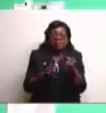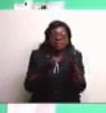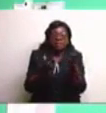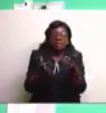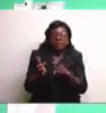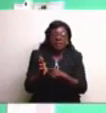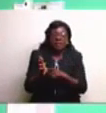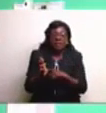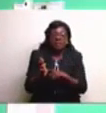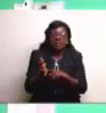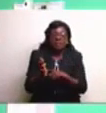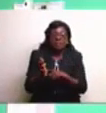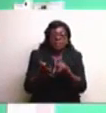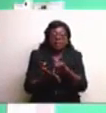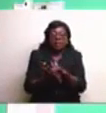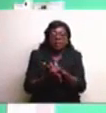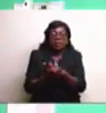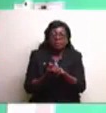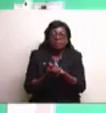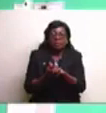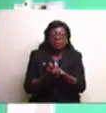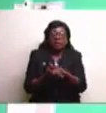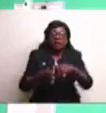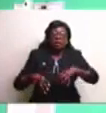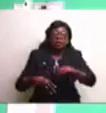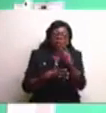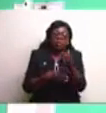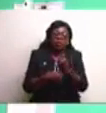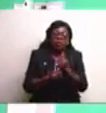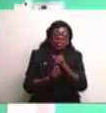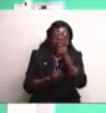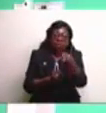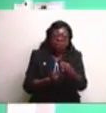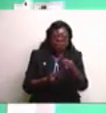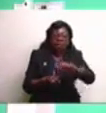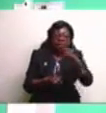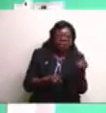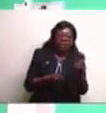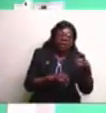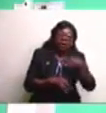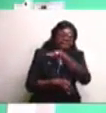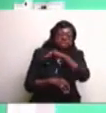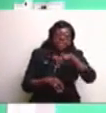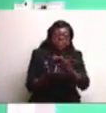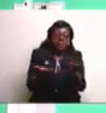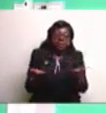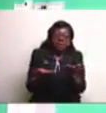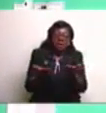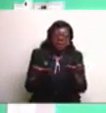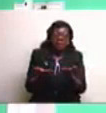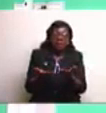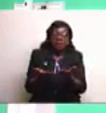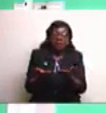this that I wish, and I'm sure other members here wish, that can last